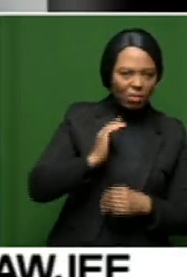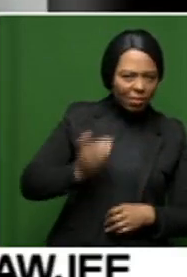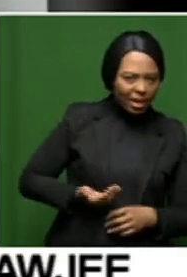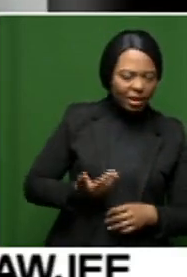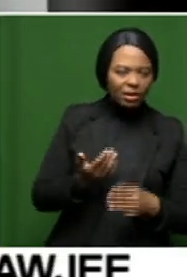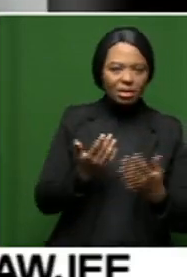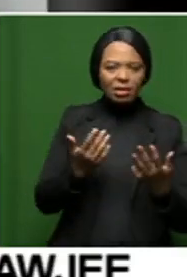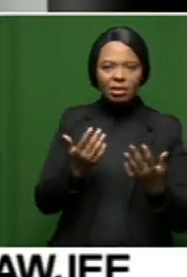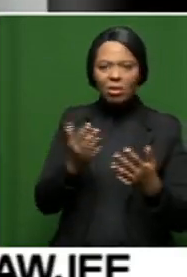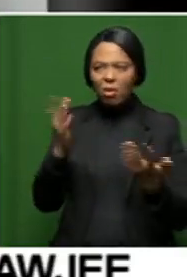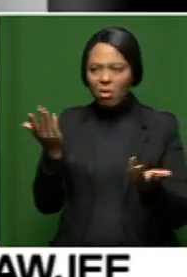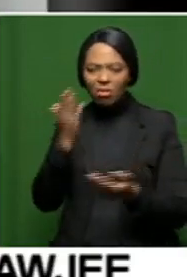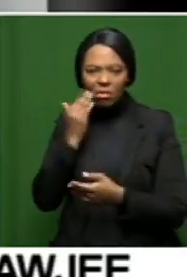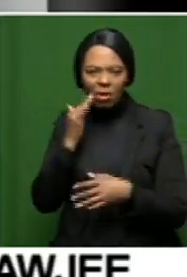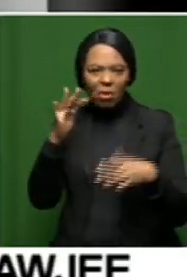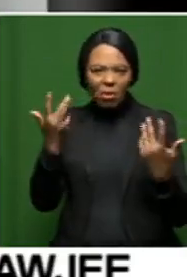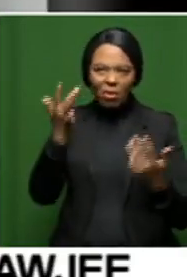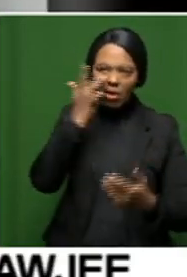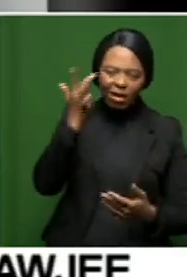or Hispanic women or Latina women,